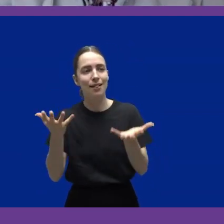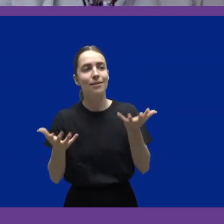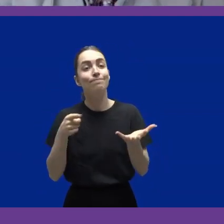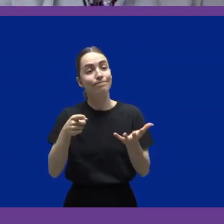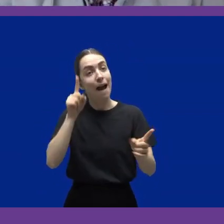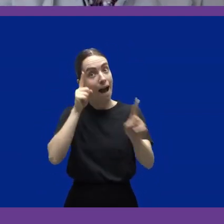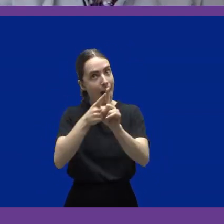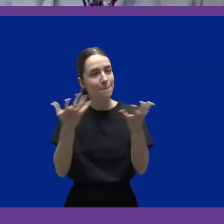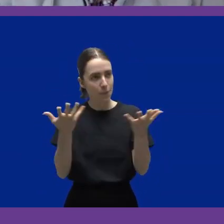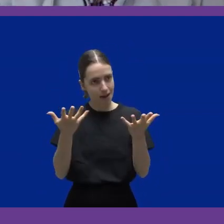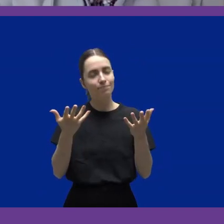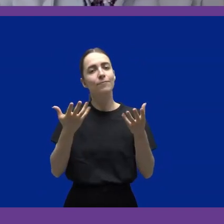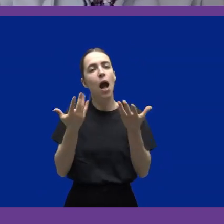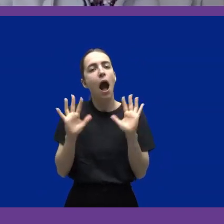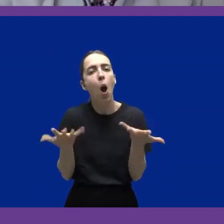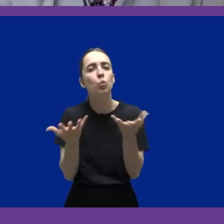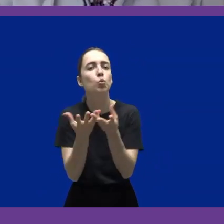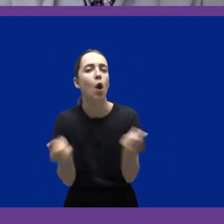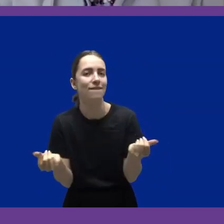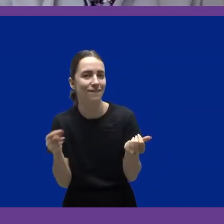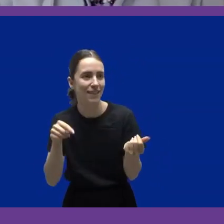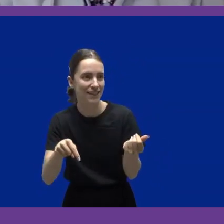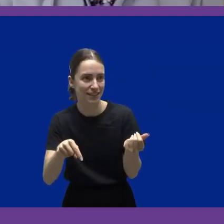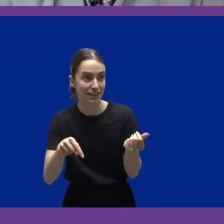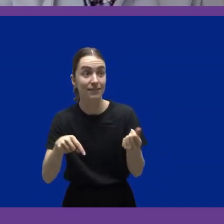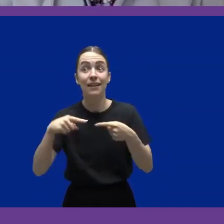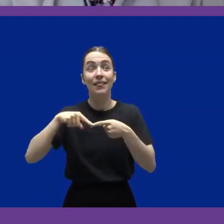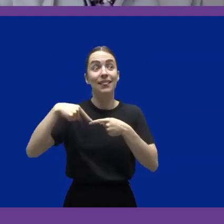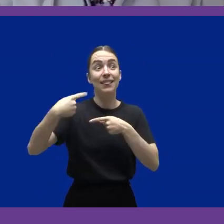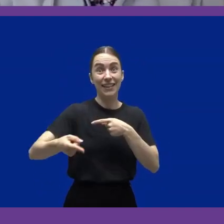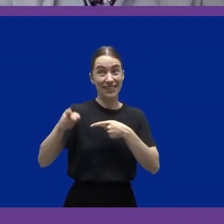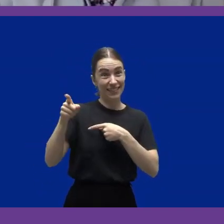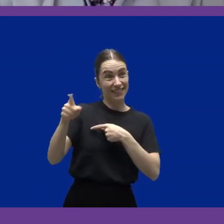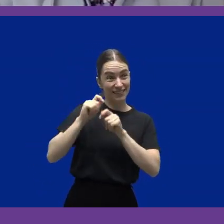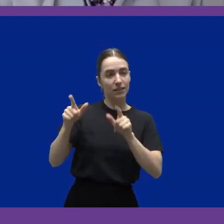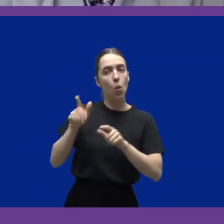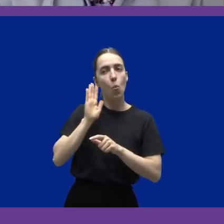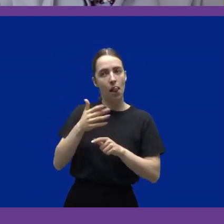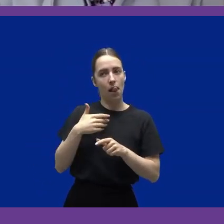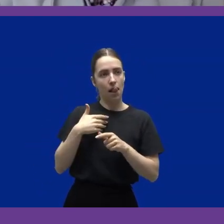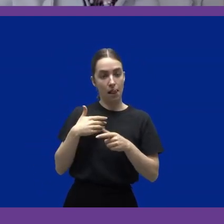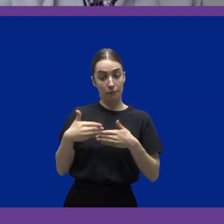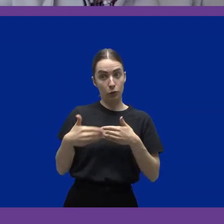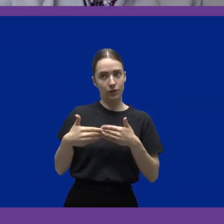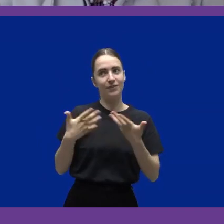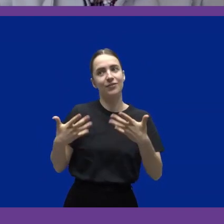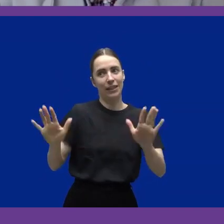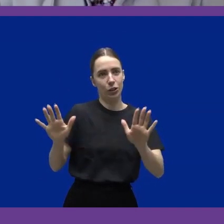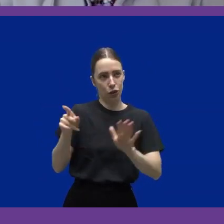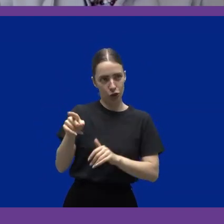I have now finalized my presentation. As mentioned, we will have a final Q&A after